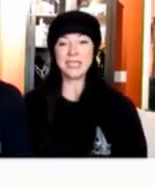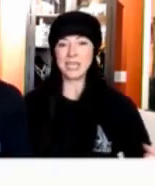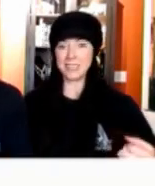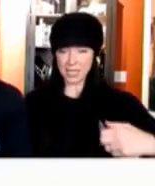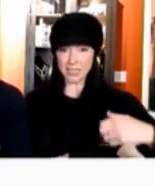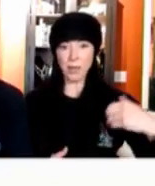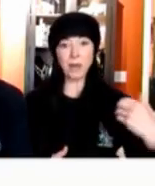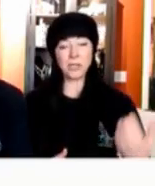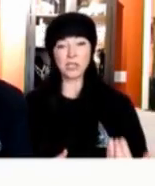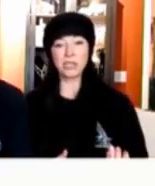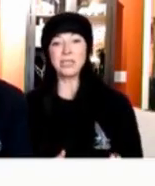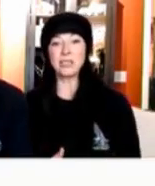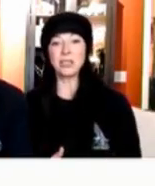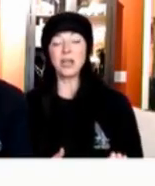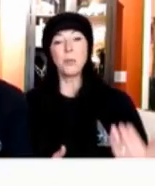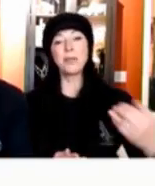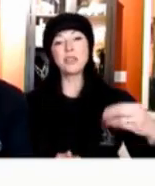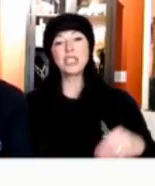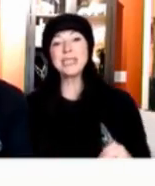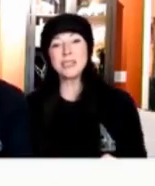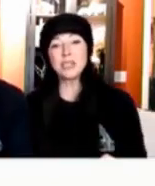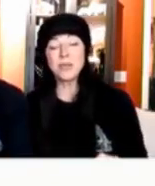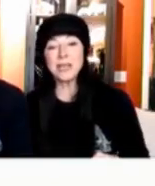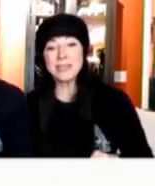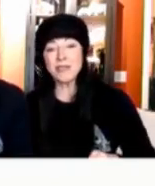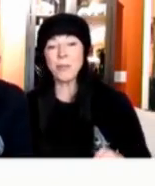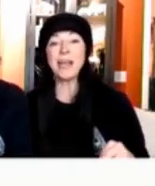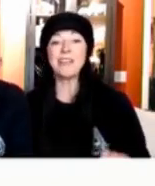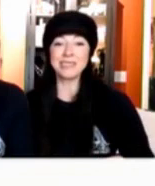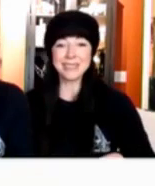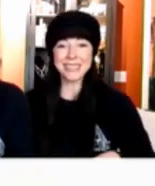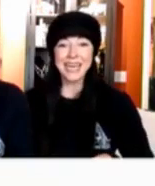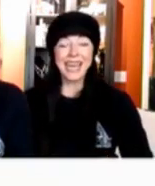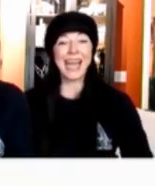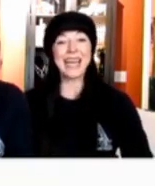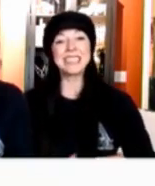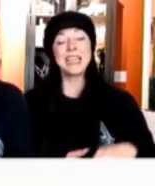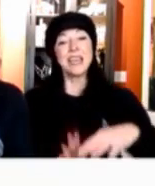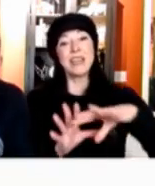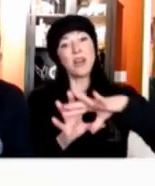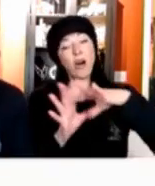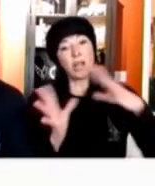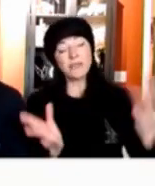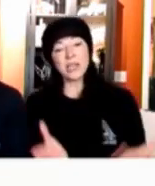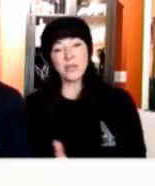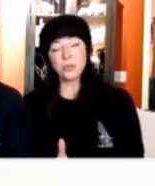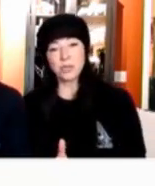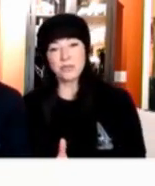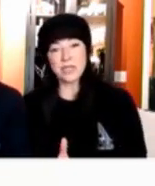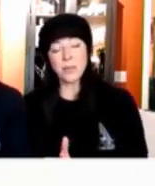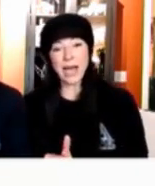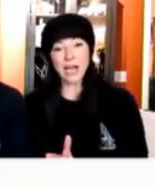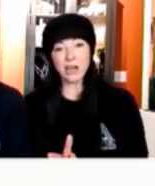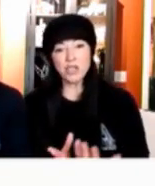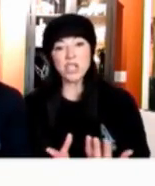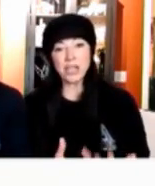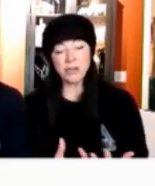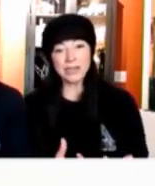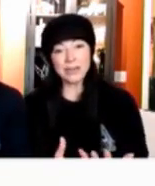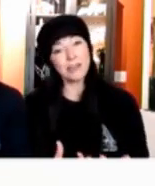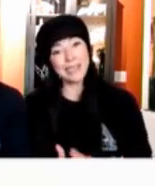strong, it's about being a good leader, but they're good leaders because they're the parents. And then all of the other wolves in the pack